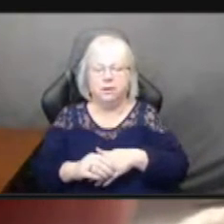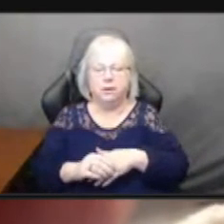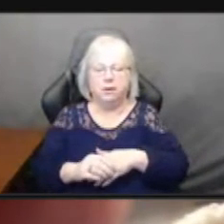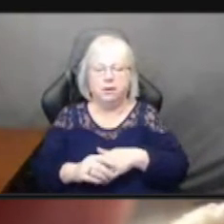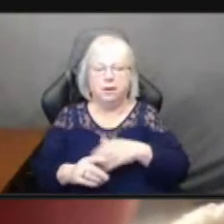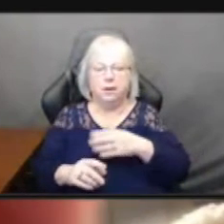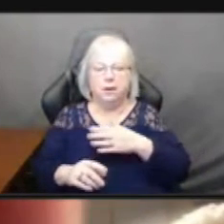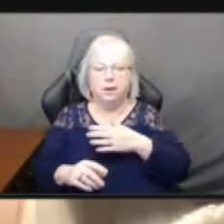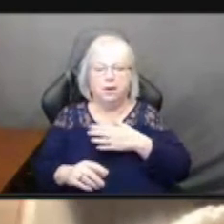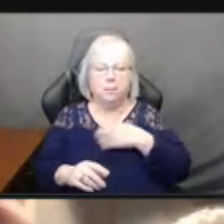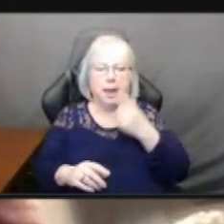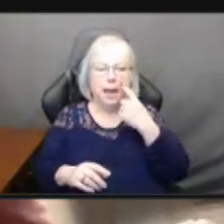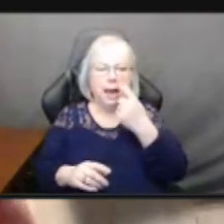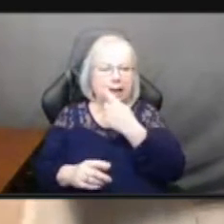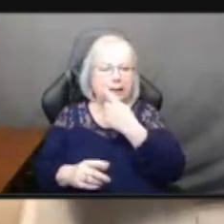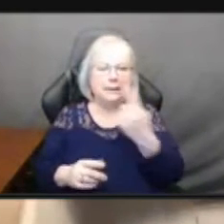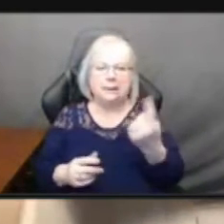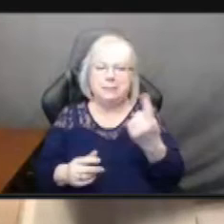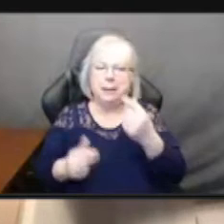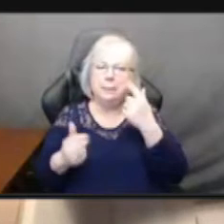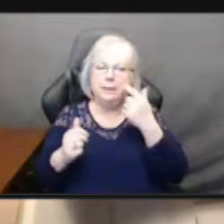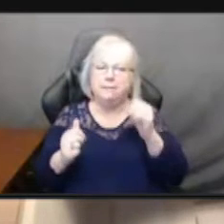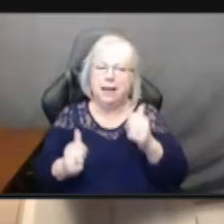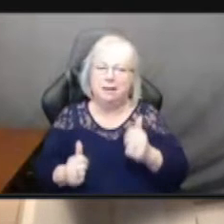My eyes sometimes fail me.